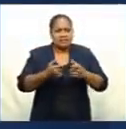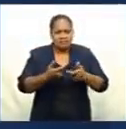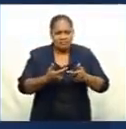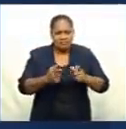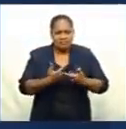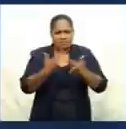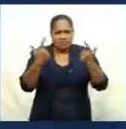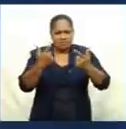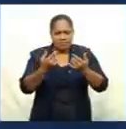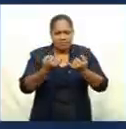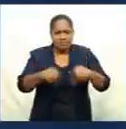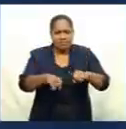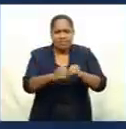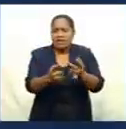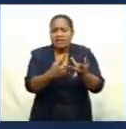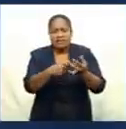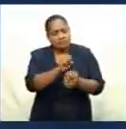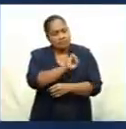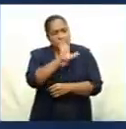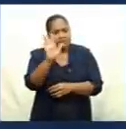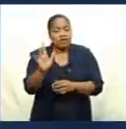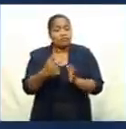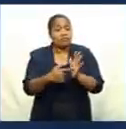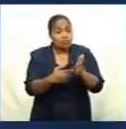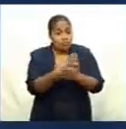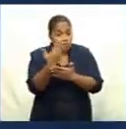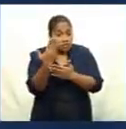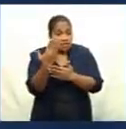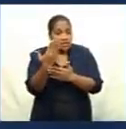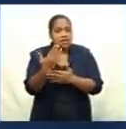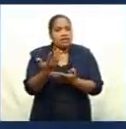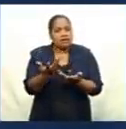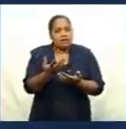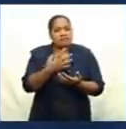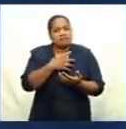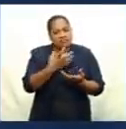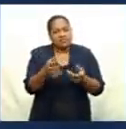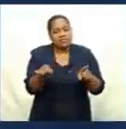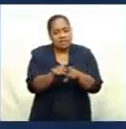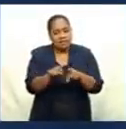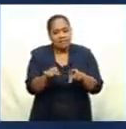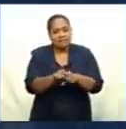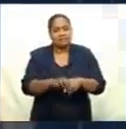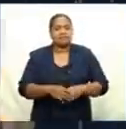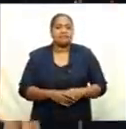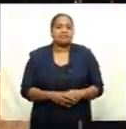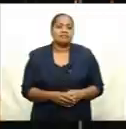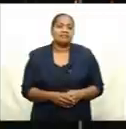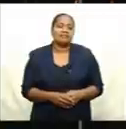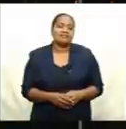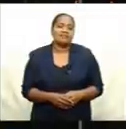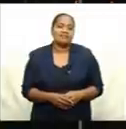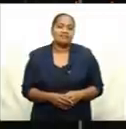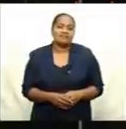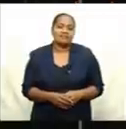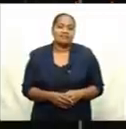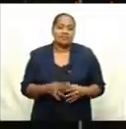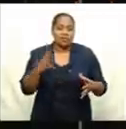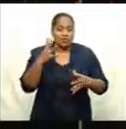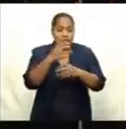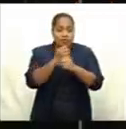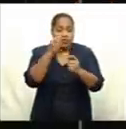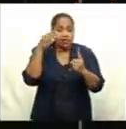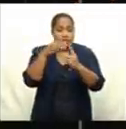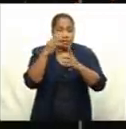Elsewhere, mainly fine. Looking further on to Tuesday, expect much of the same conditions. And recapping our